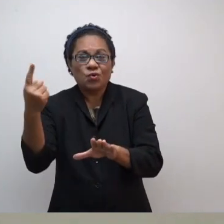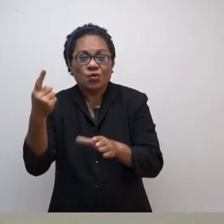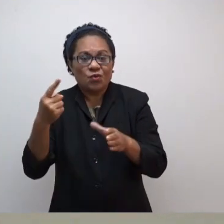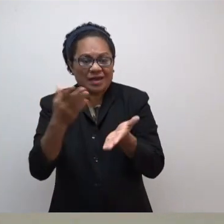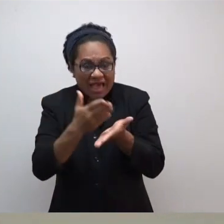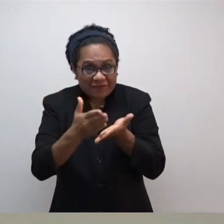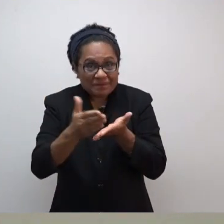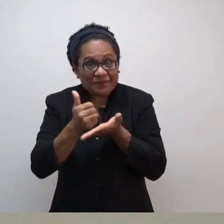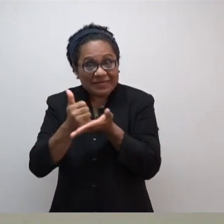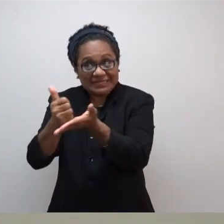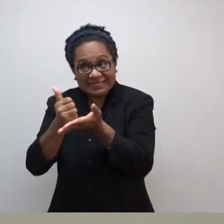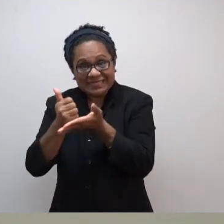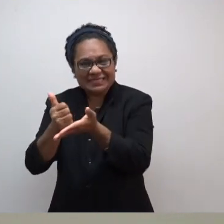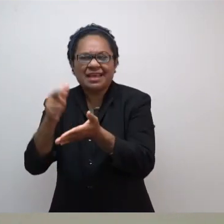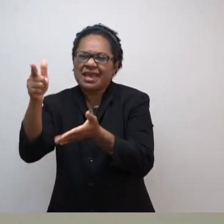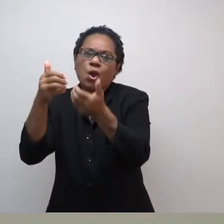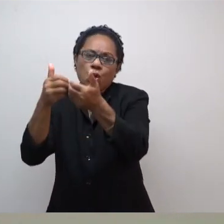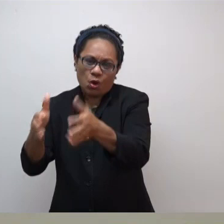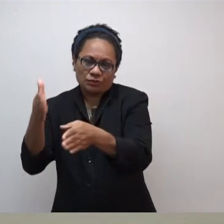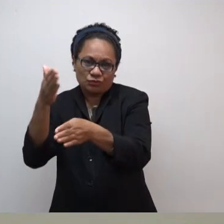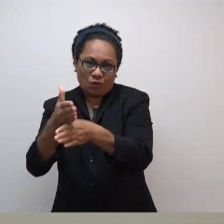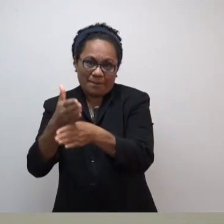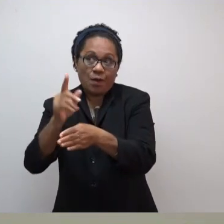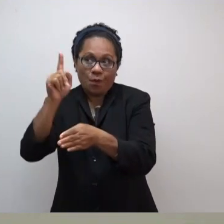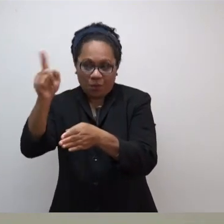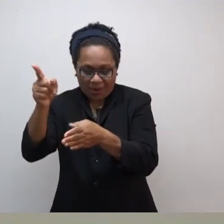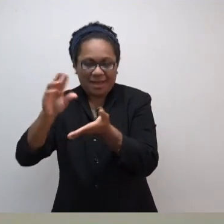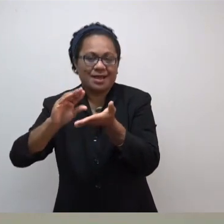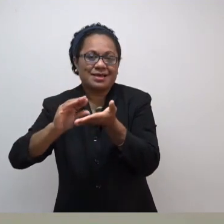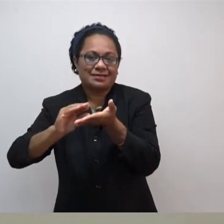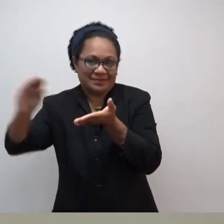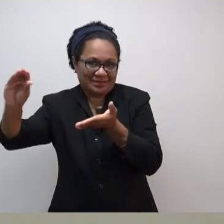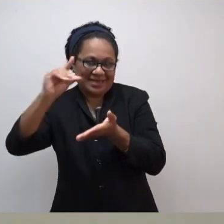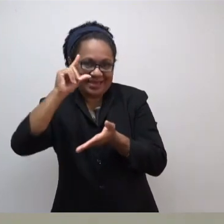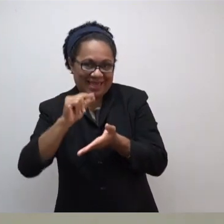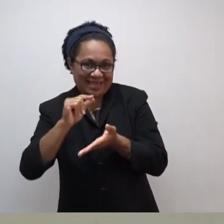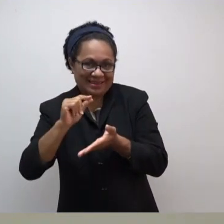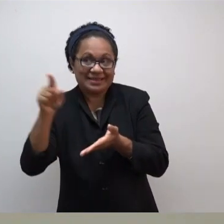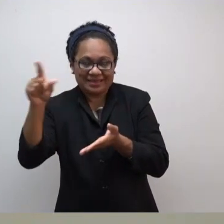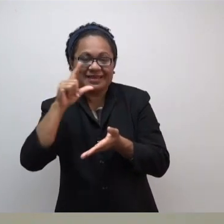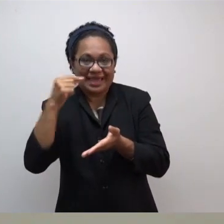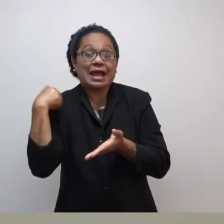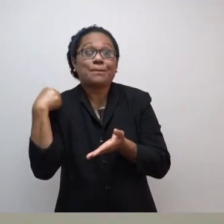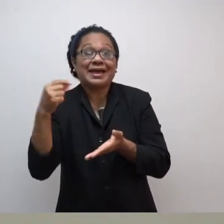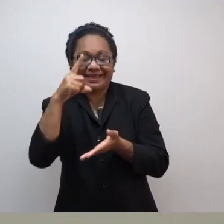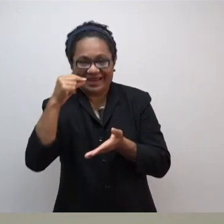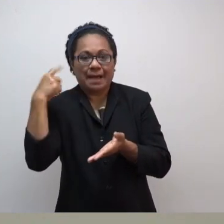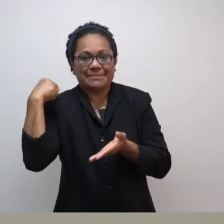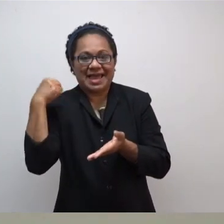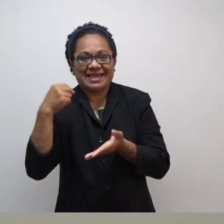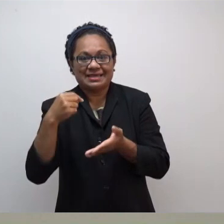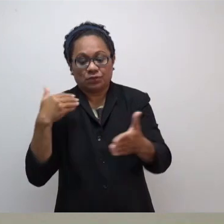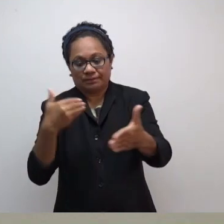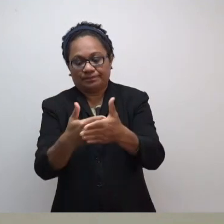have become unemployed in the formal sector, in other words, they had FNPF account, etc., they have till next Wednesday to apply. And